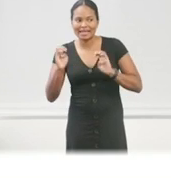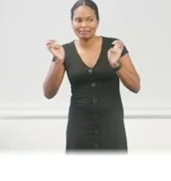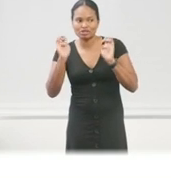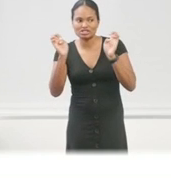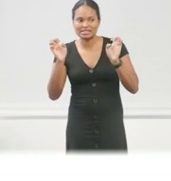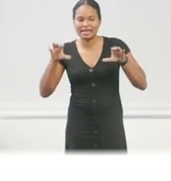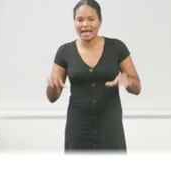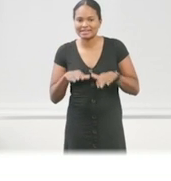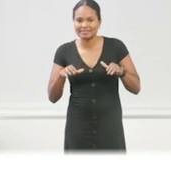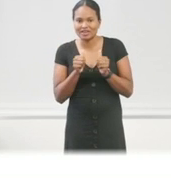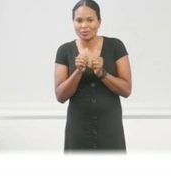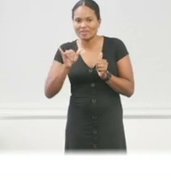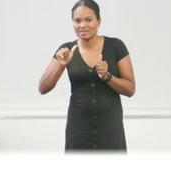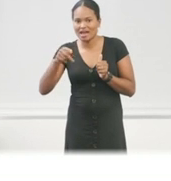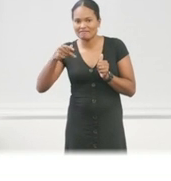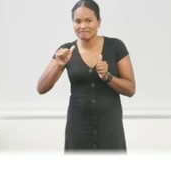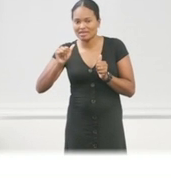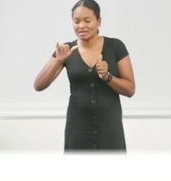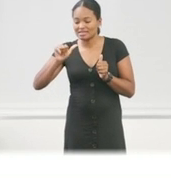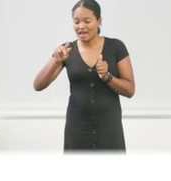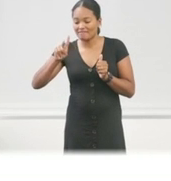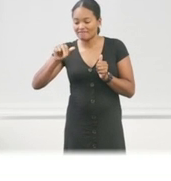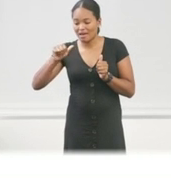them. great. Okay.